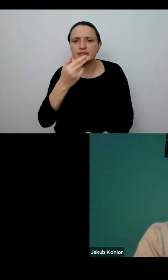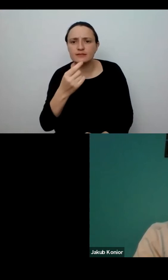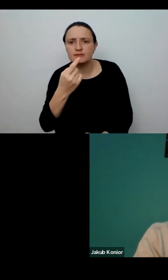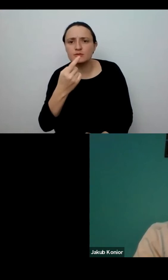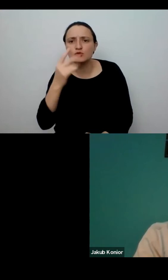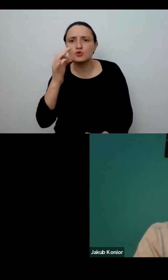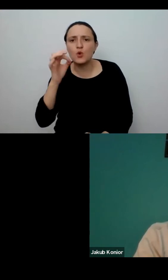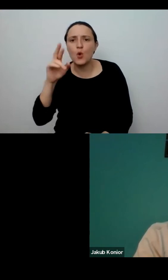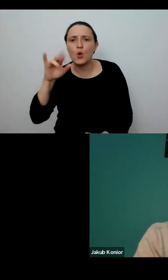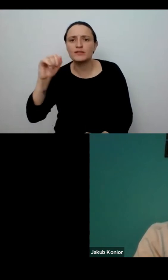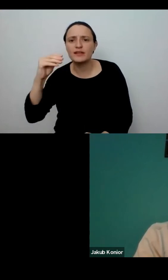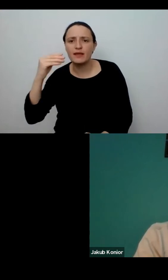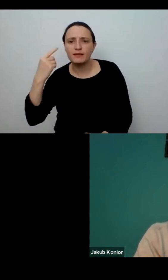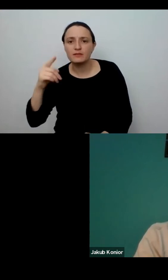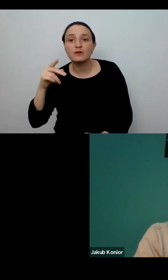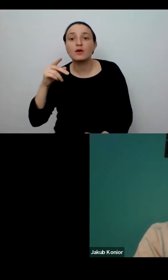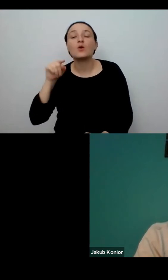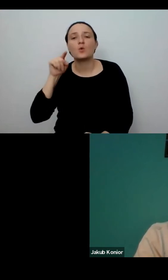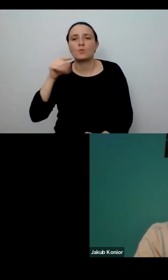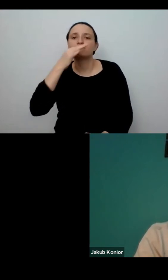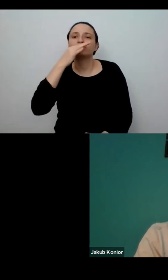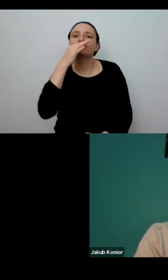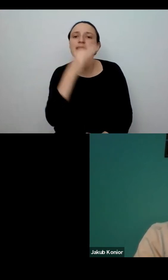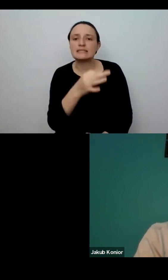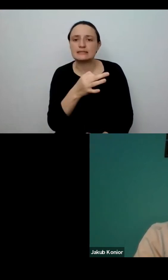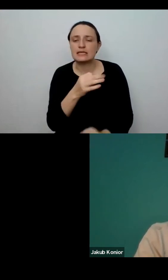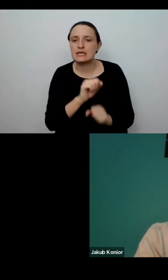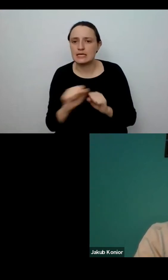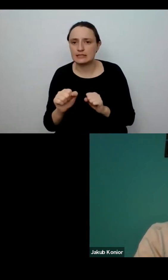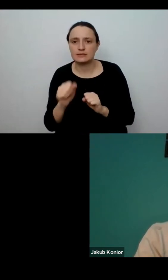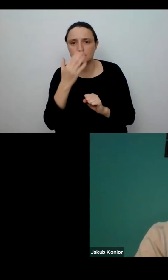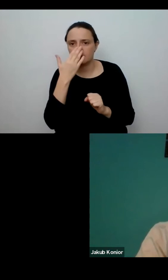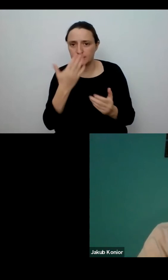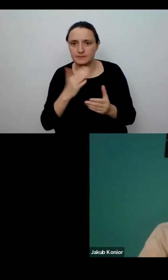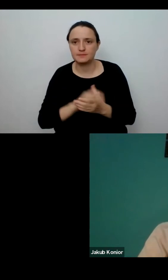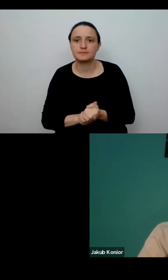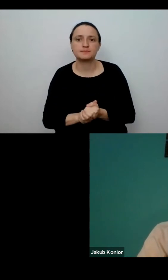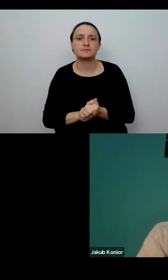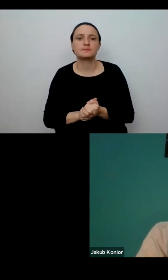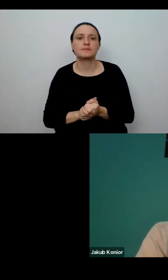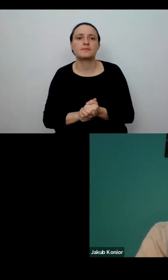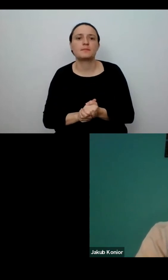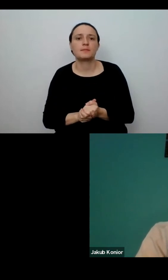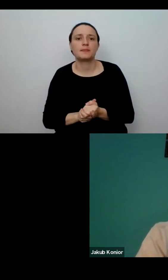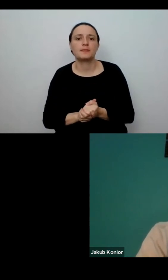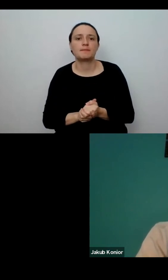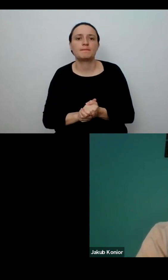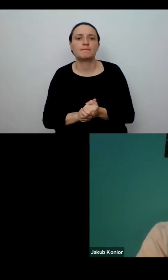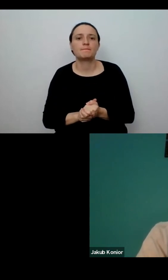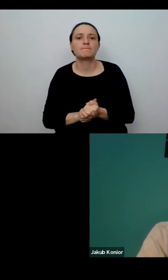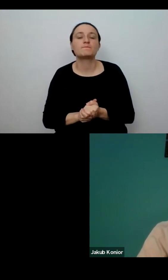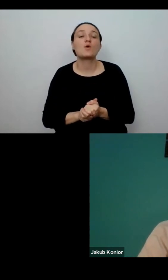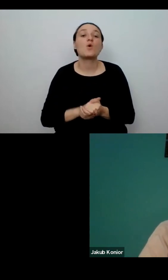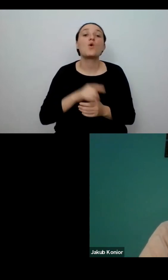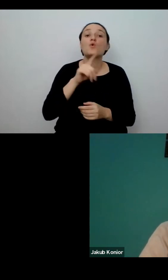Will removing outliers reduce the impact of aurora? Yeah, thank you for the question.